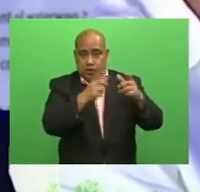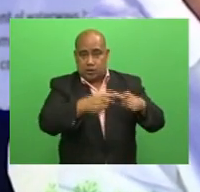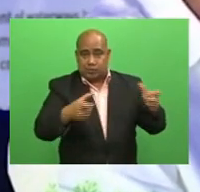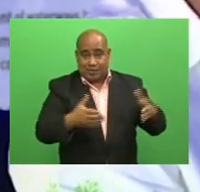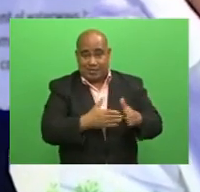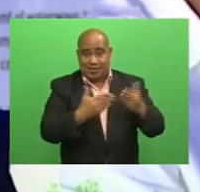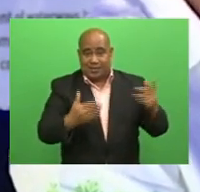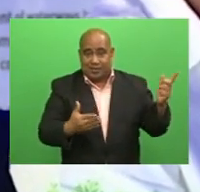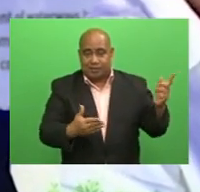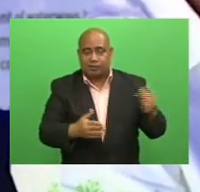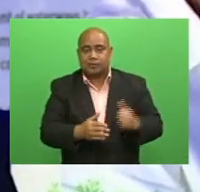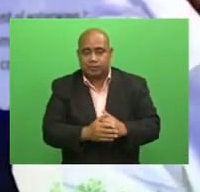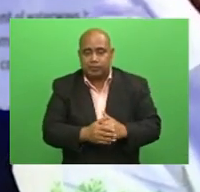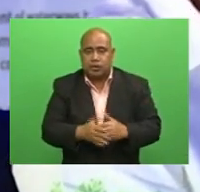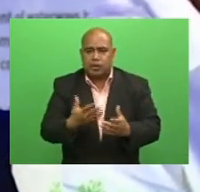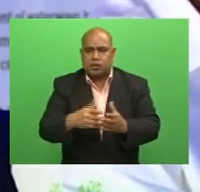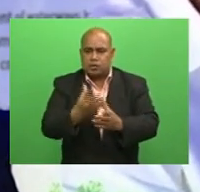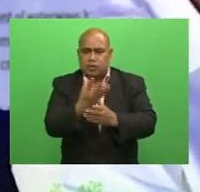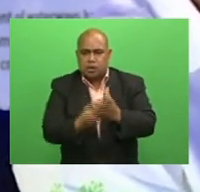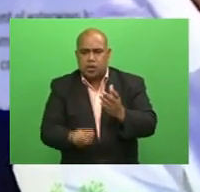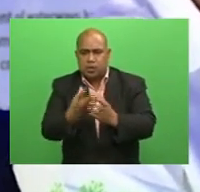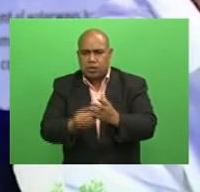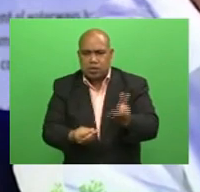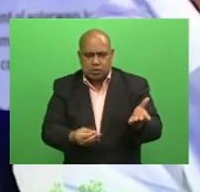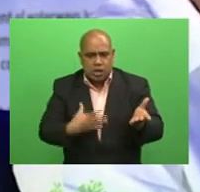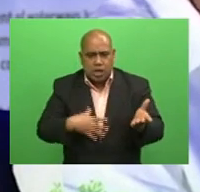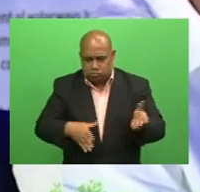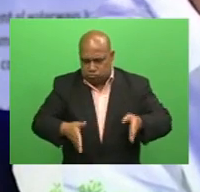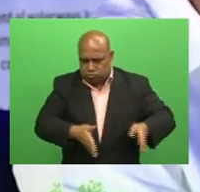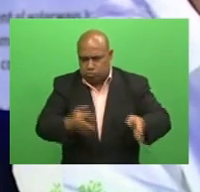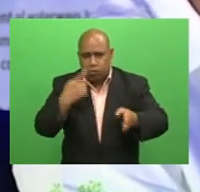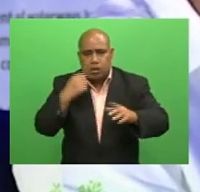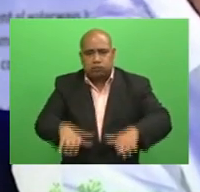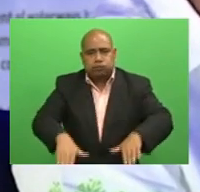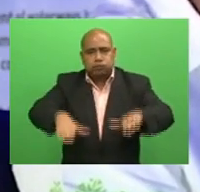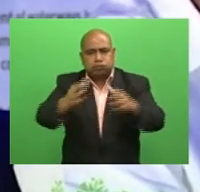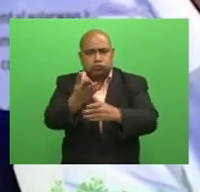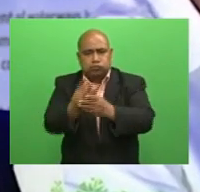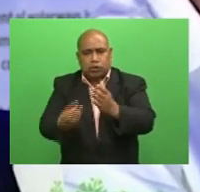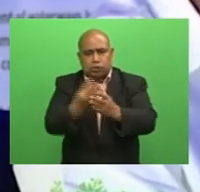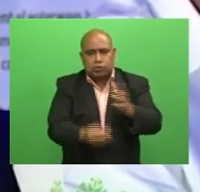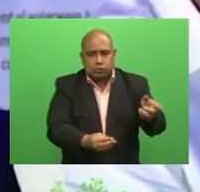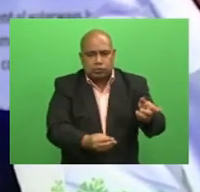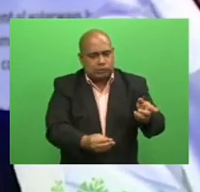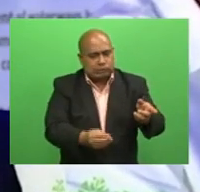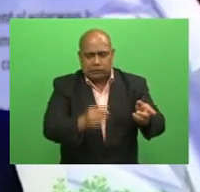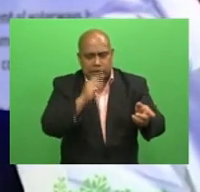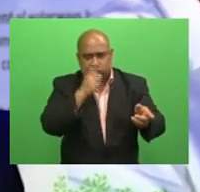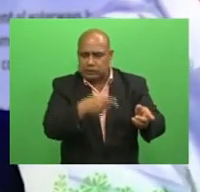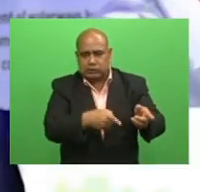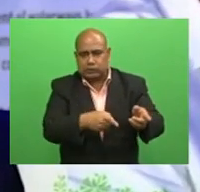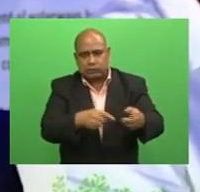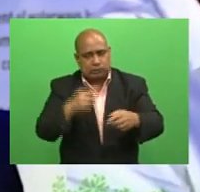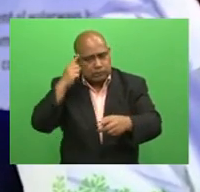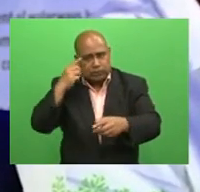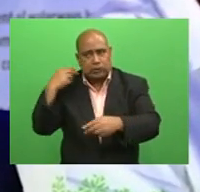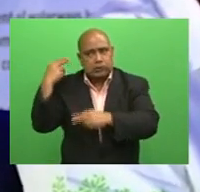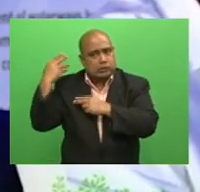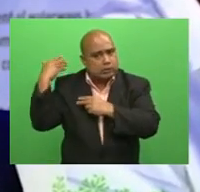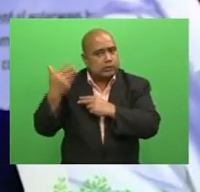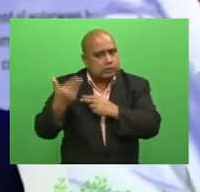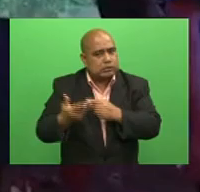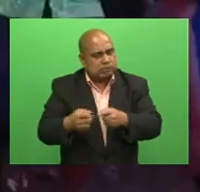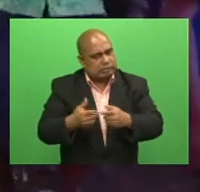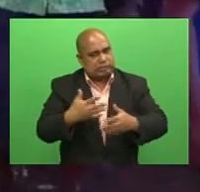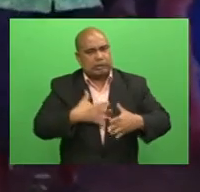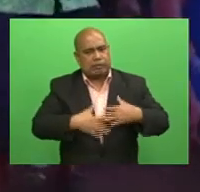out by rising rivers. And we won't let coming generations suffer from our inaction